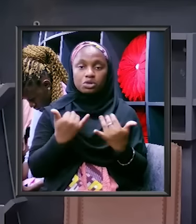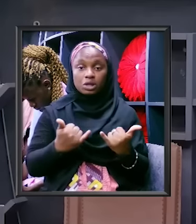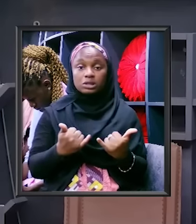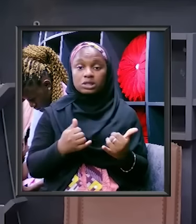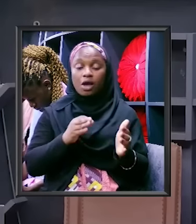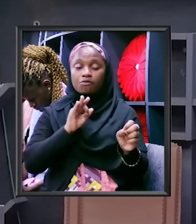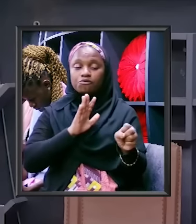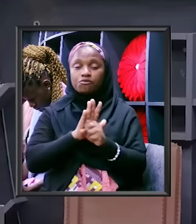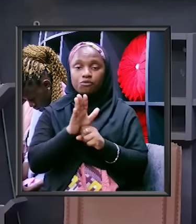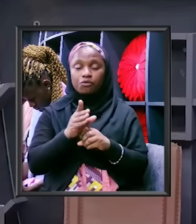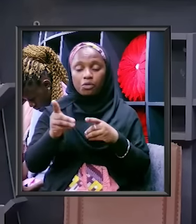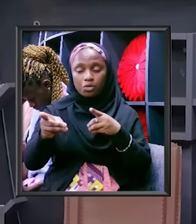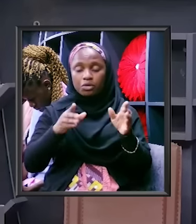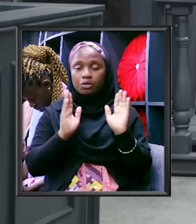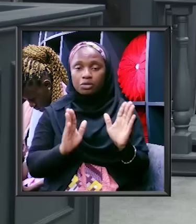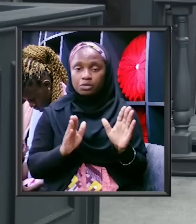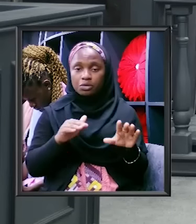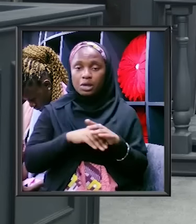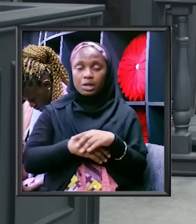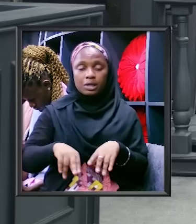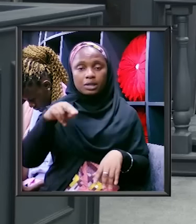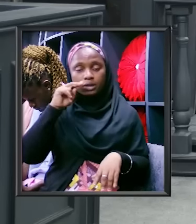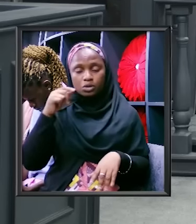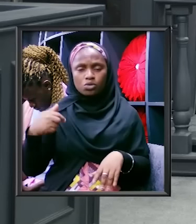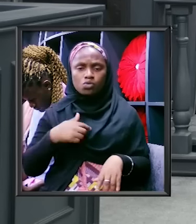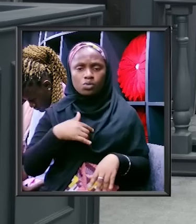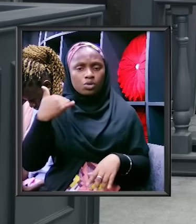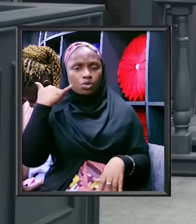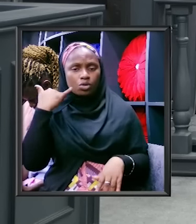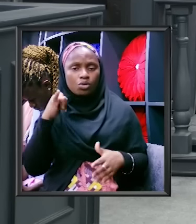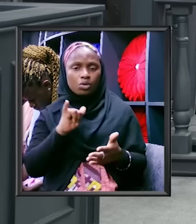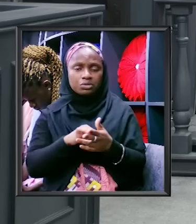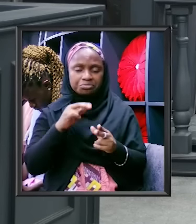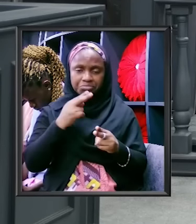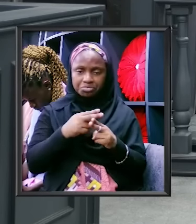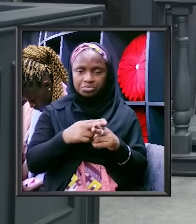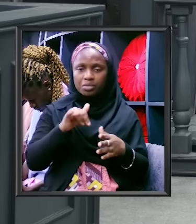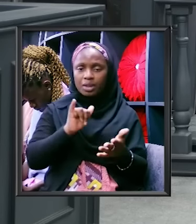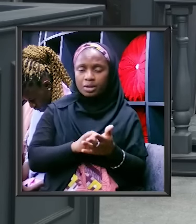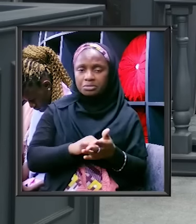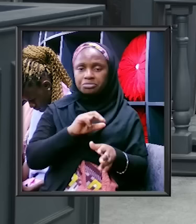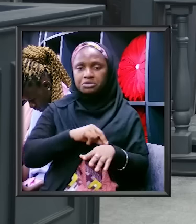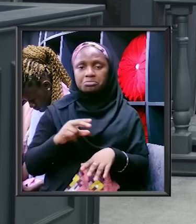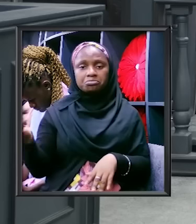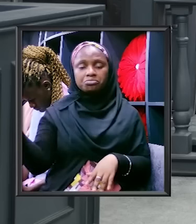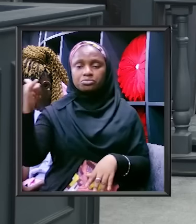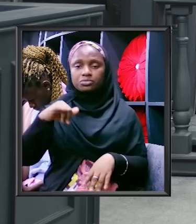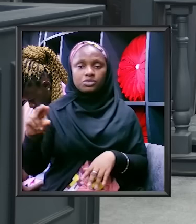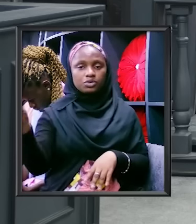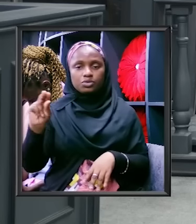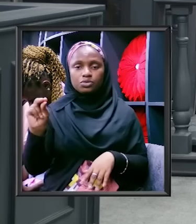Central Bank of Nigeria. We mention the name that time. We mention everything. They don't do anything. Ogaranya. Yes,